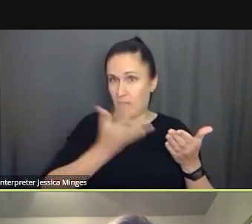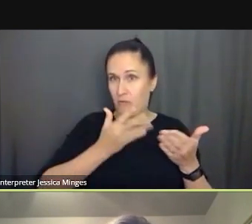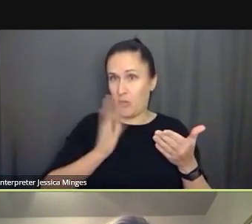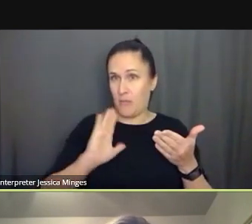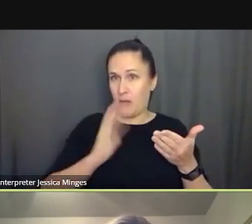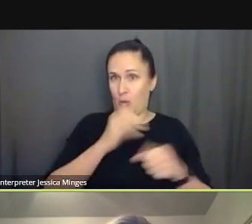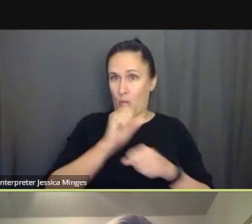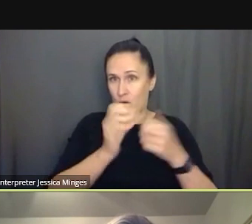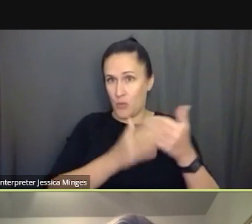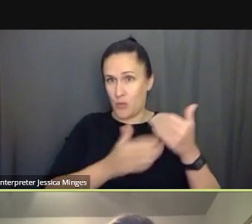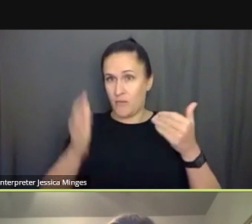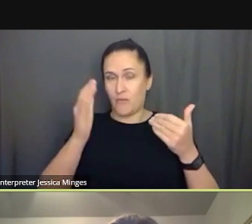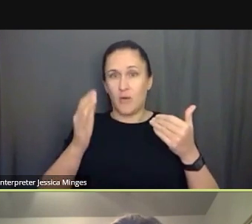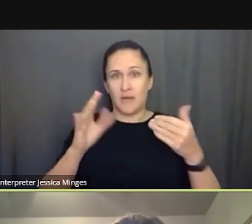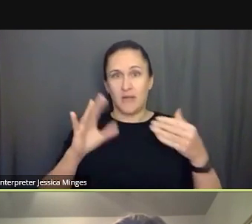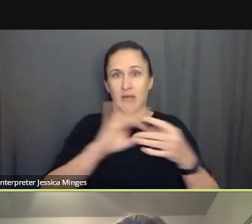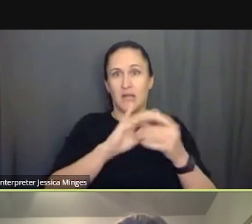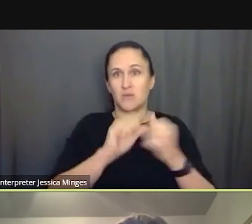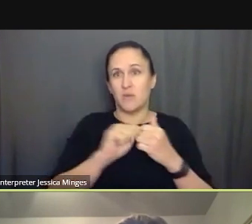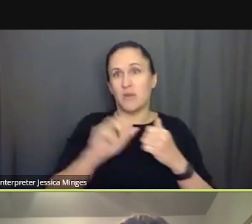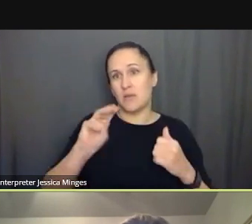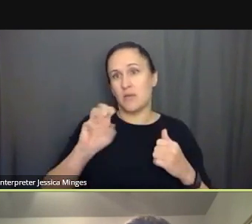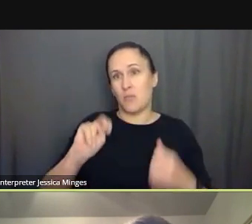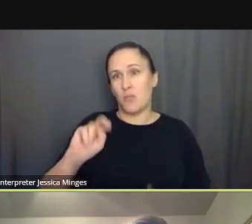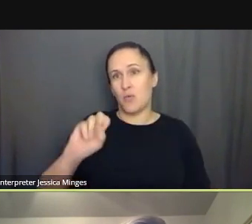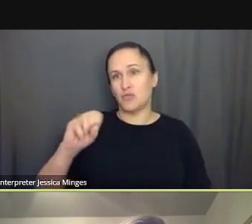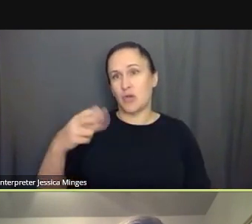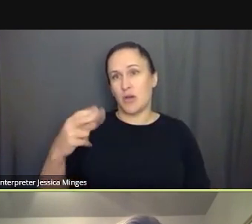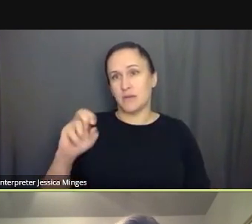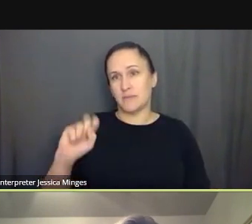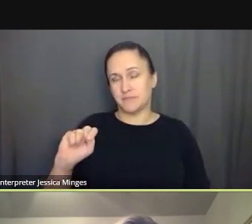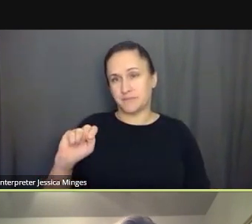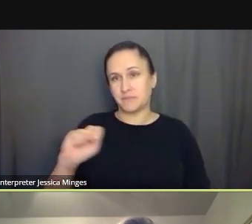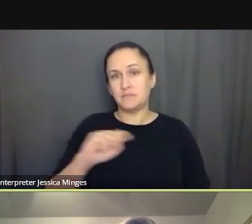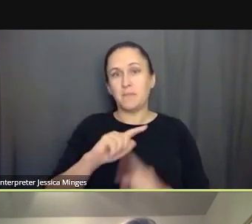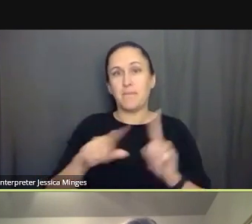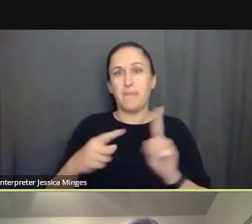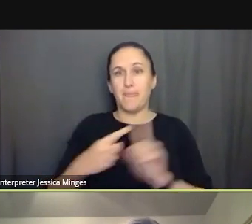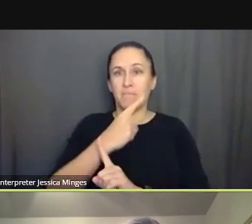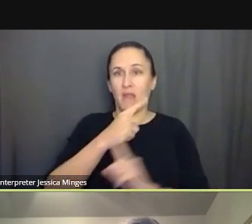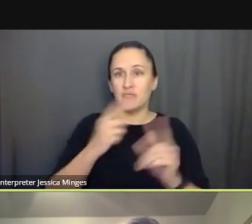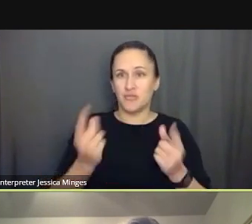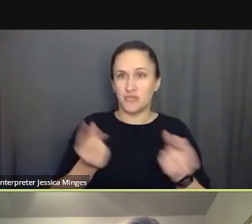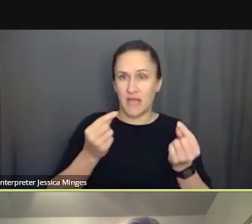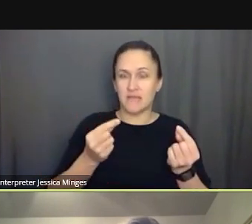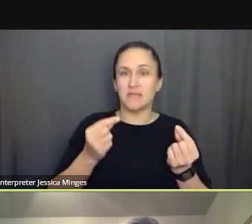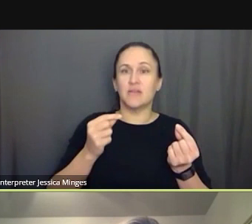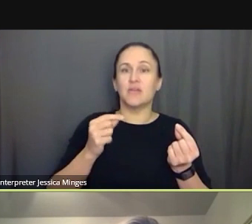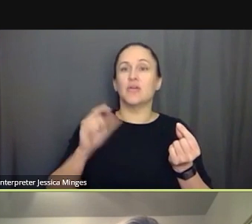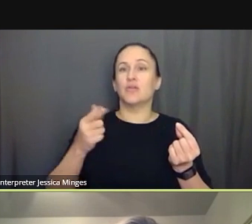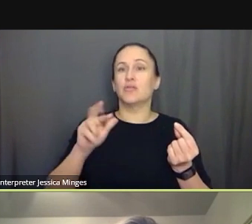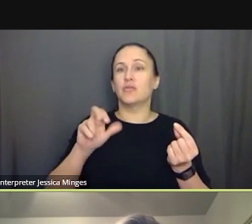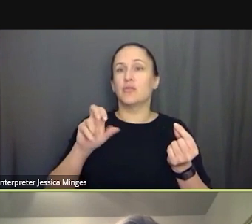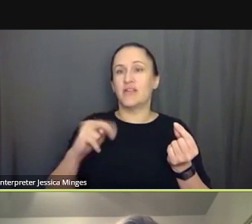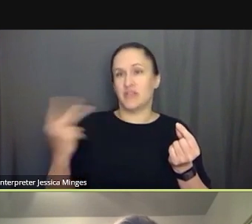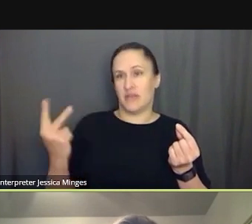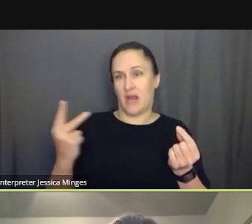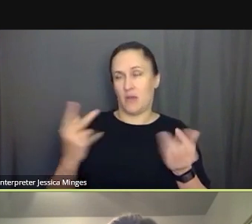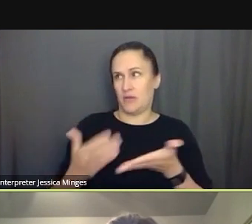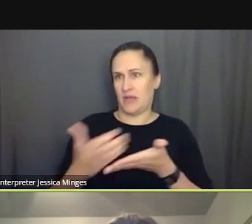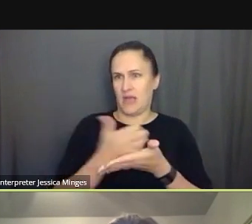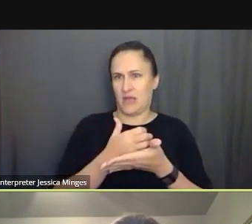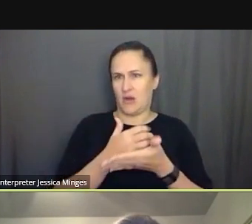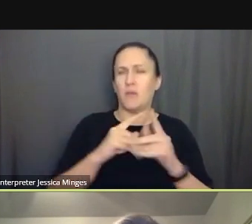forward connected to the moonshot. So as an offshoot task, Gretchen and I are going to gather actually the week after